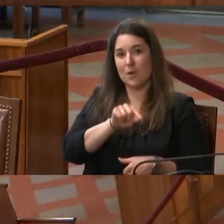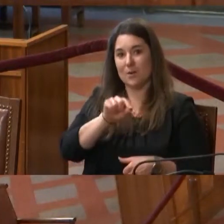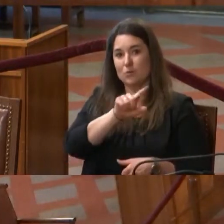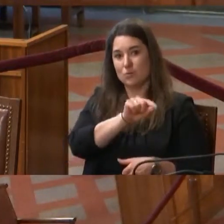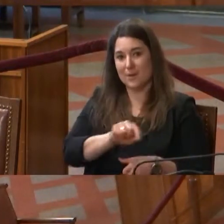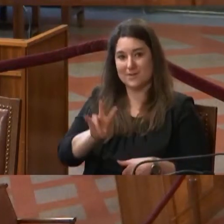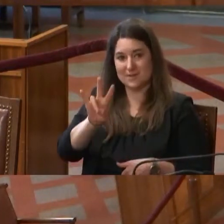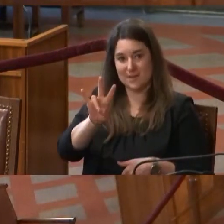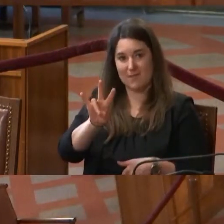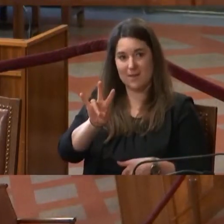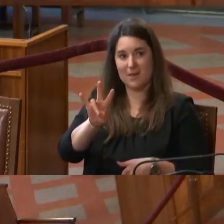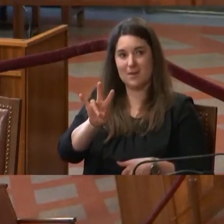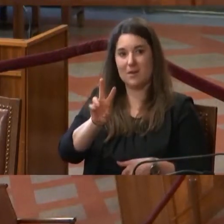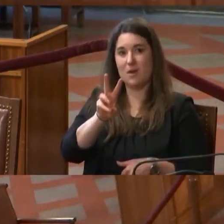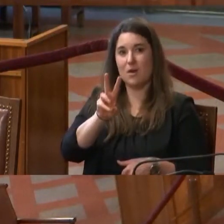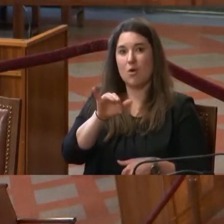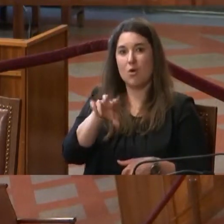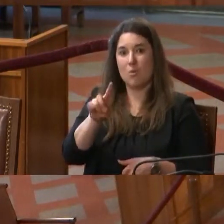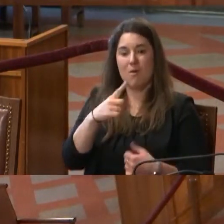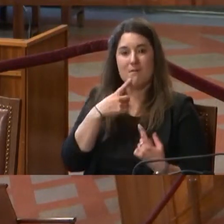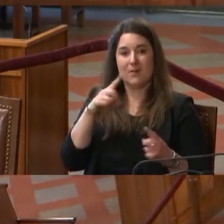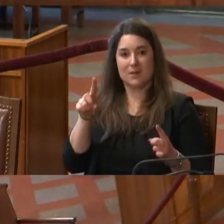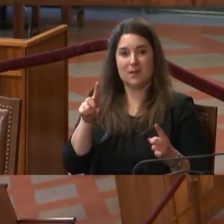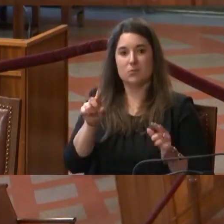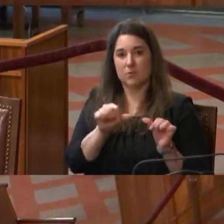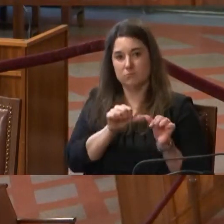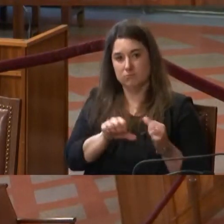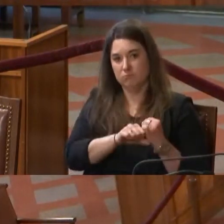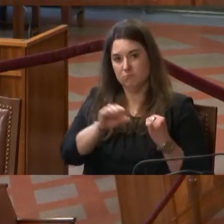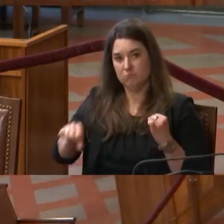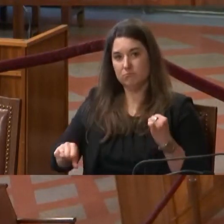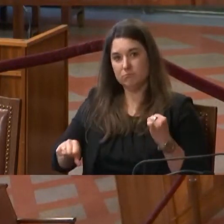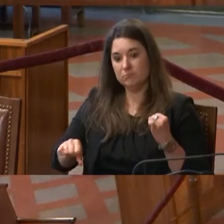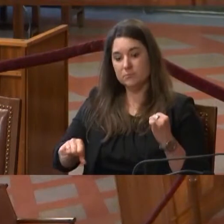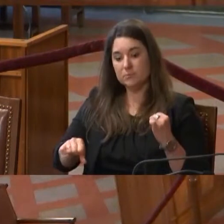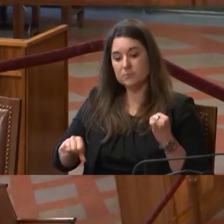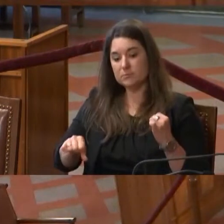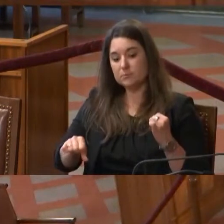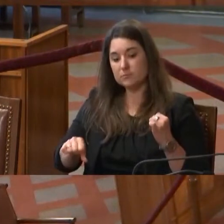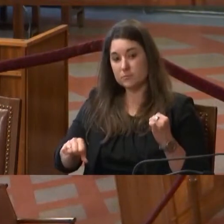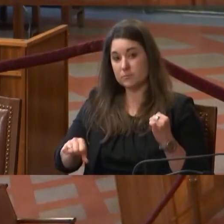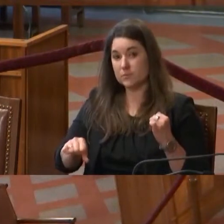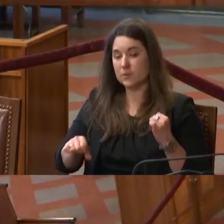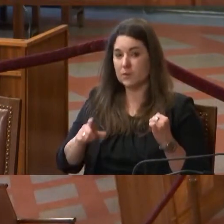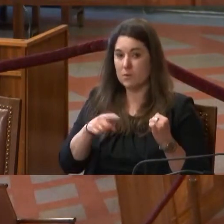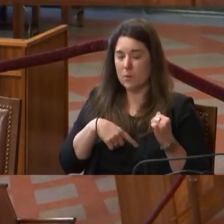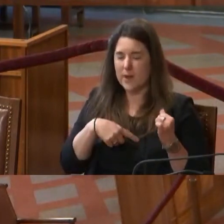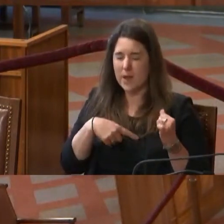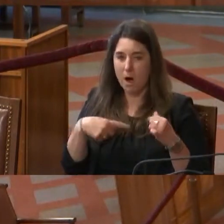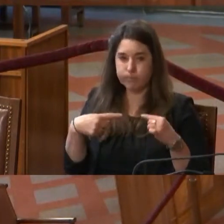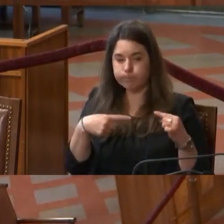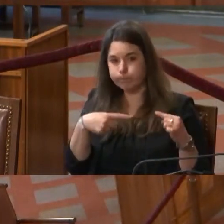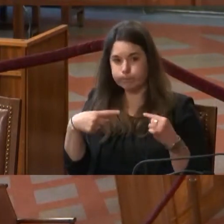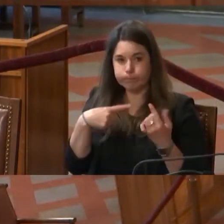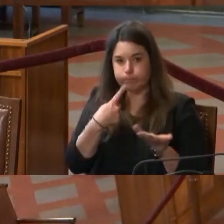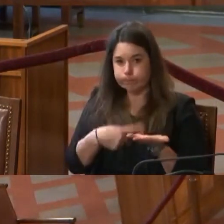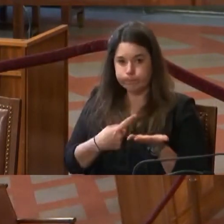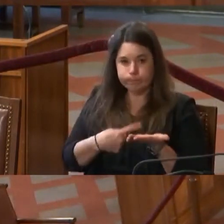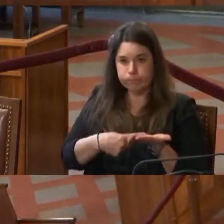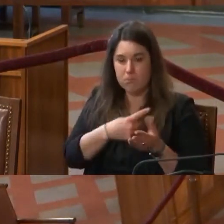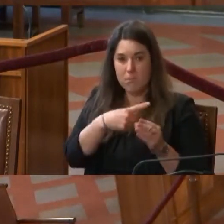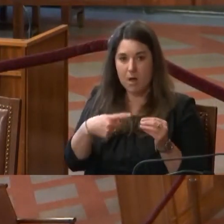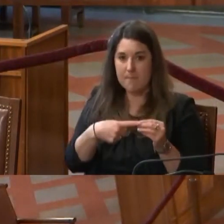2007 LERTA package. And we went through extensive debate about